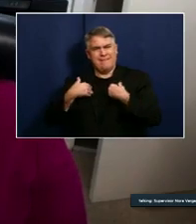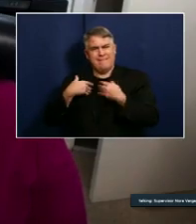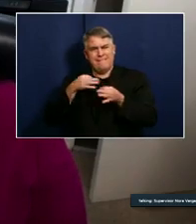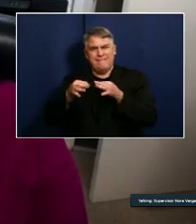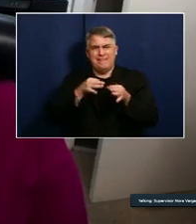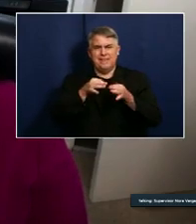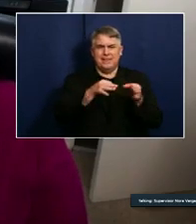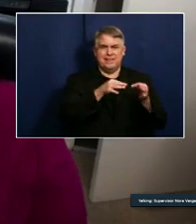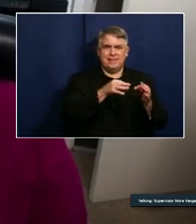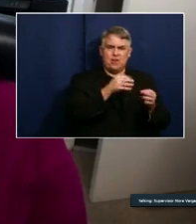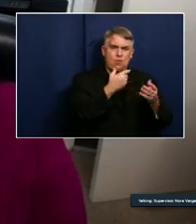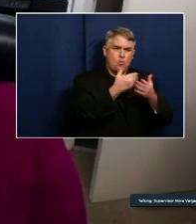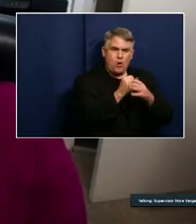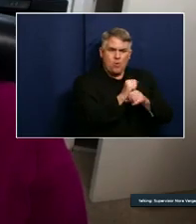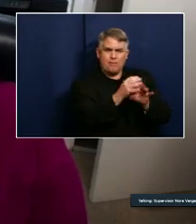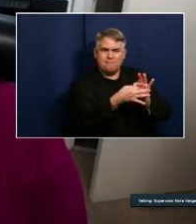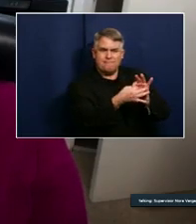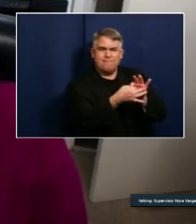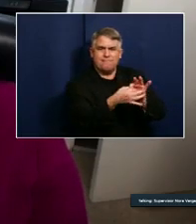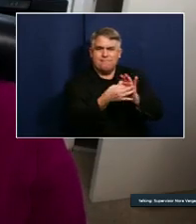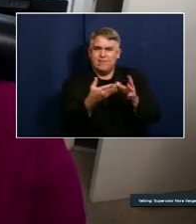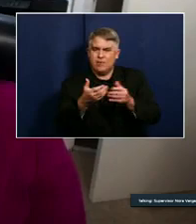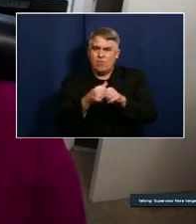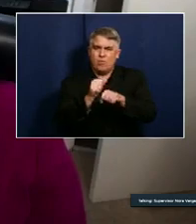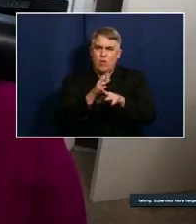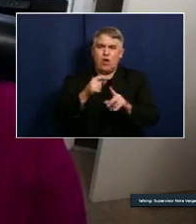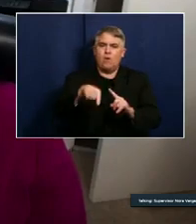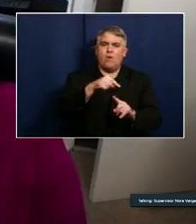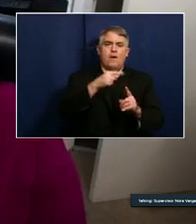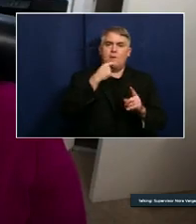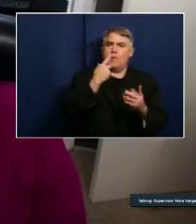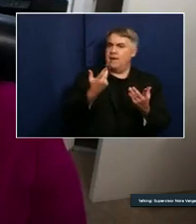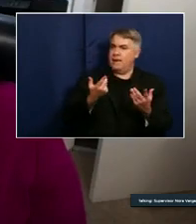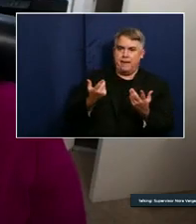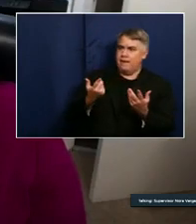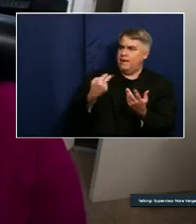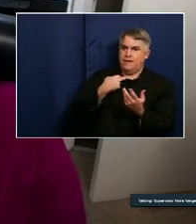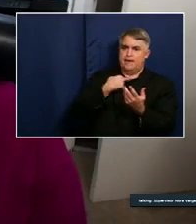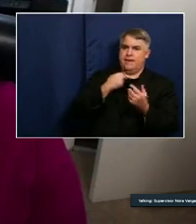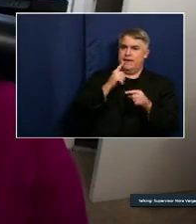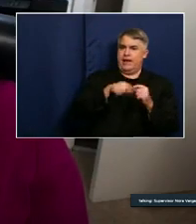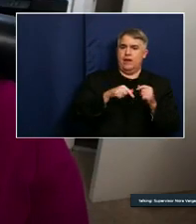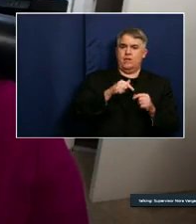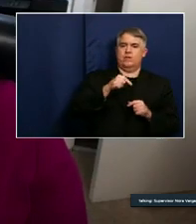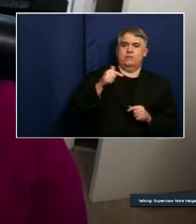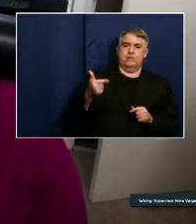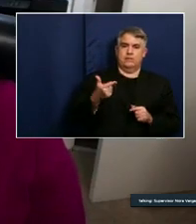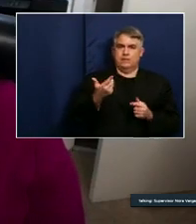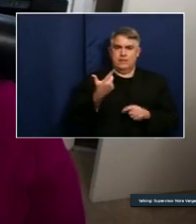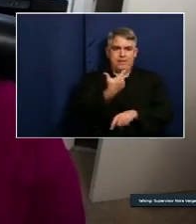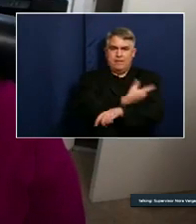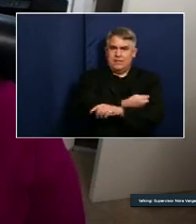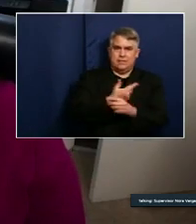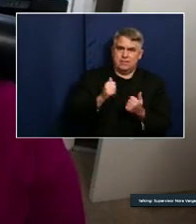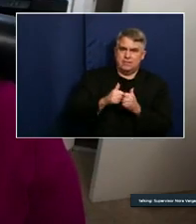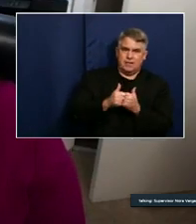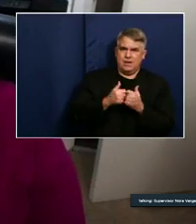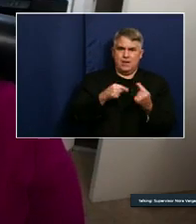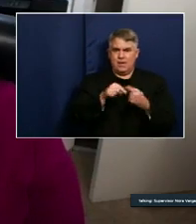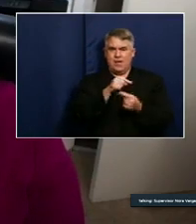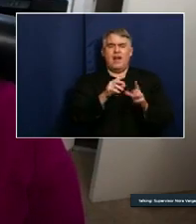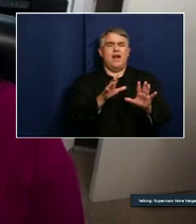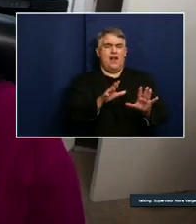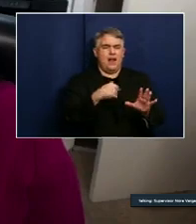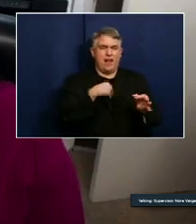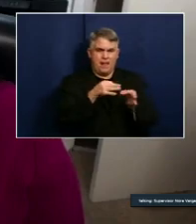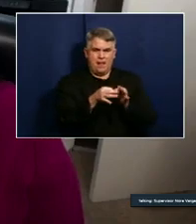able to get out and get their vaccines when it's their turn to be able to get the vaccine. And so we have been doing, particularly